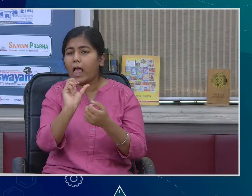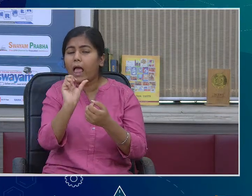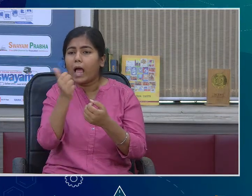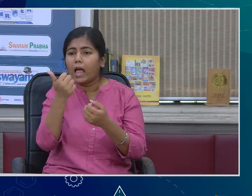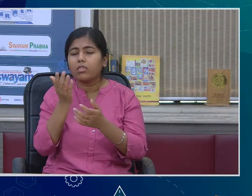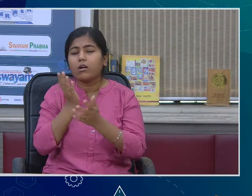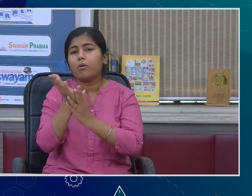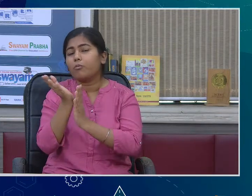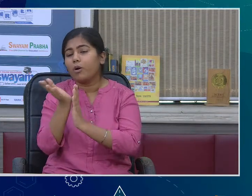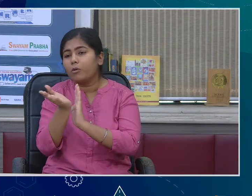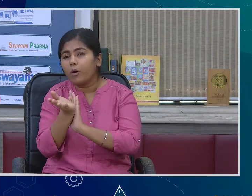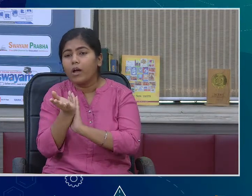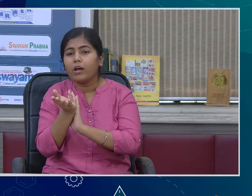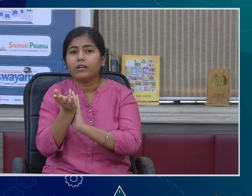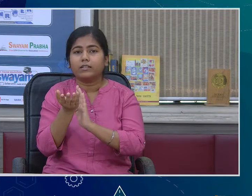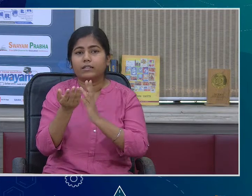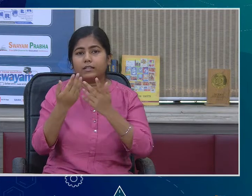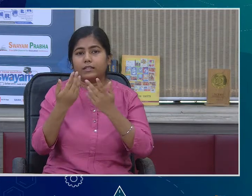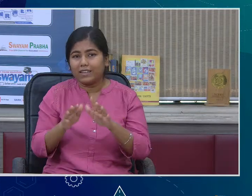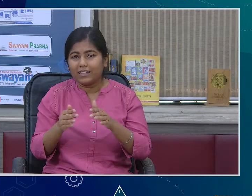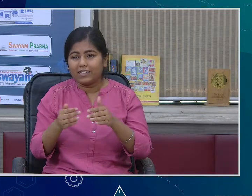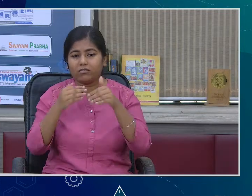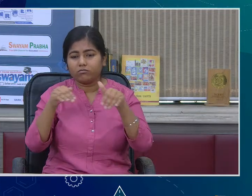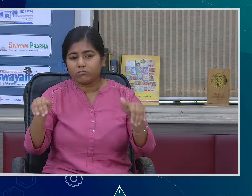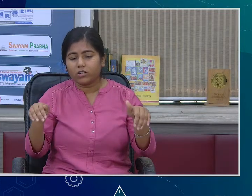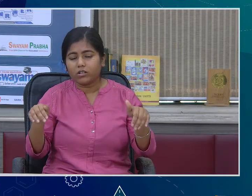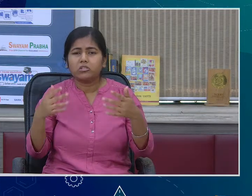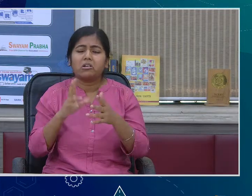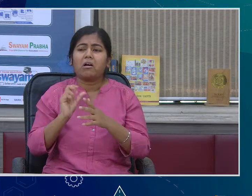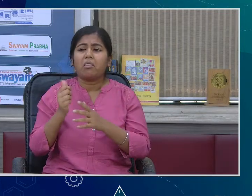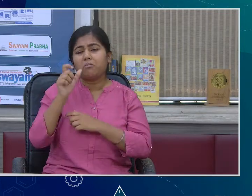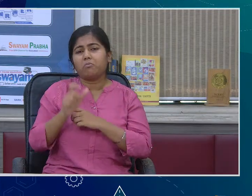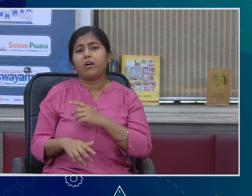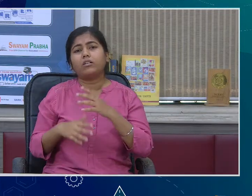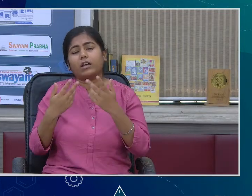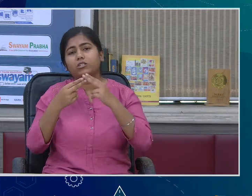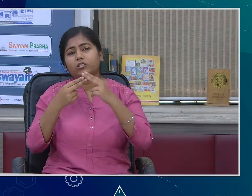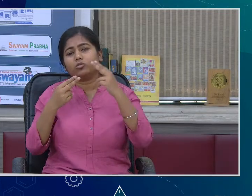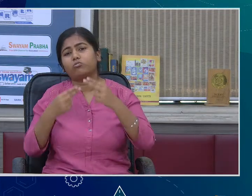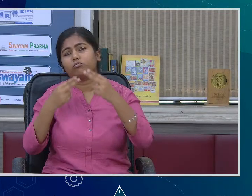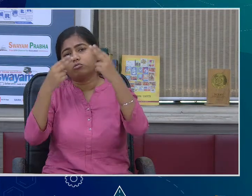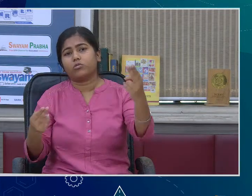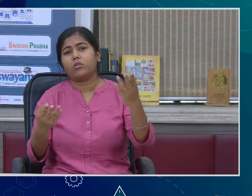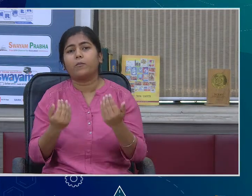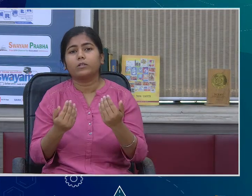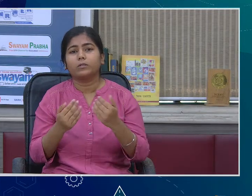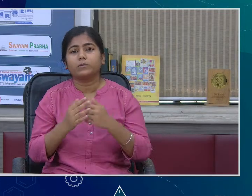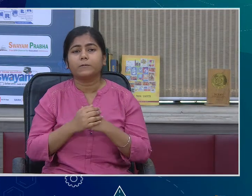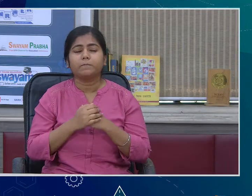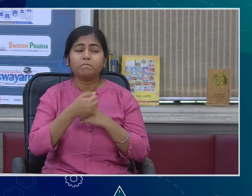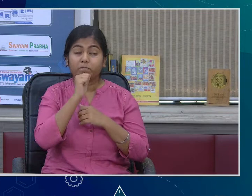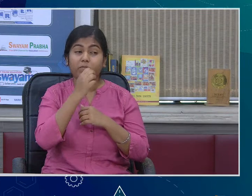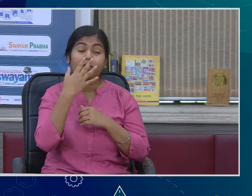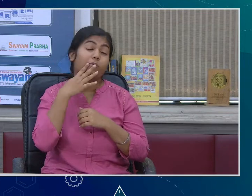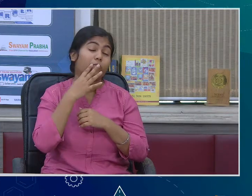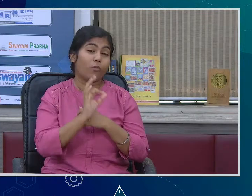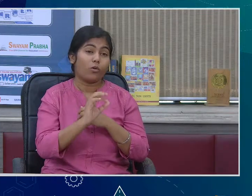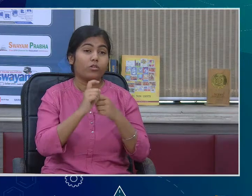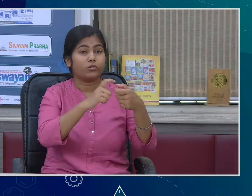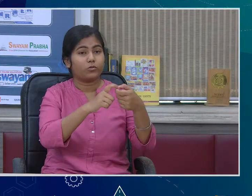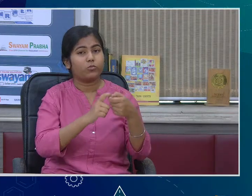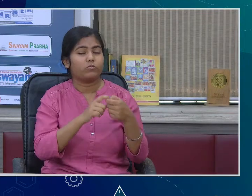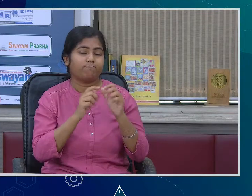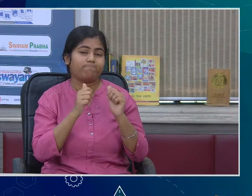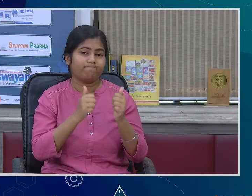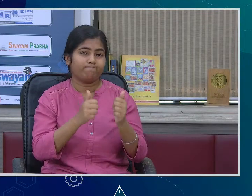through which one can narrate the story? Tanvi, it's a very fundamental question. Thank you for asking me.